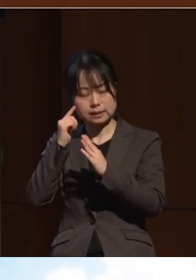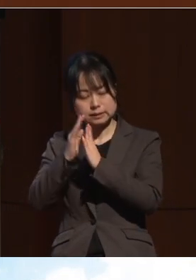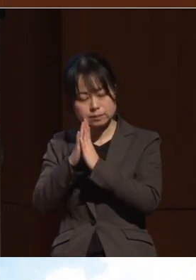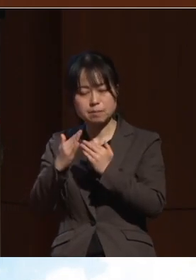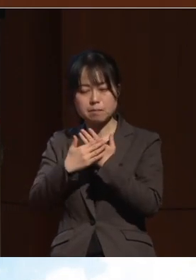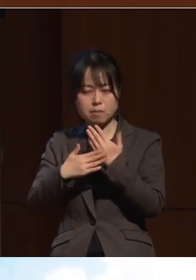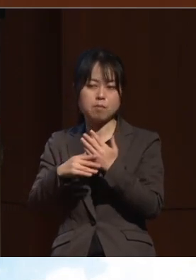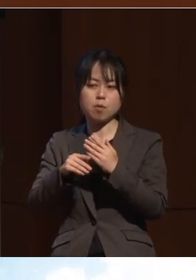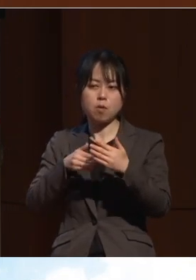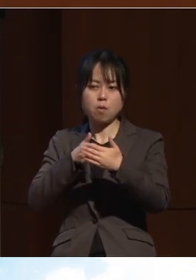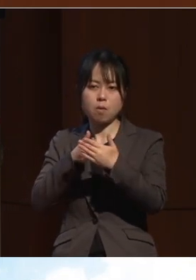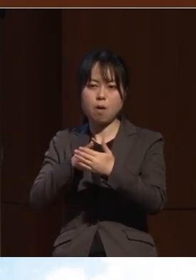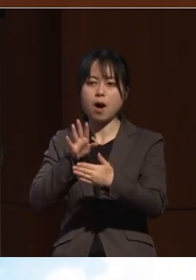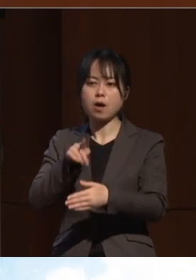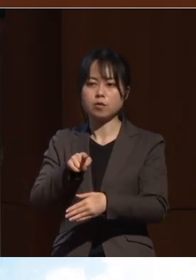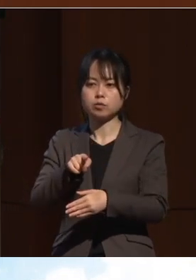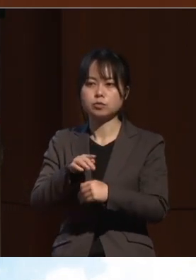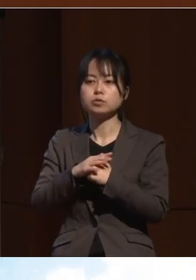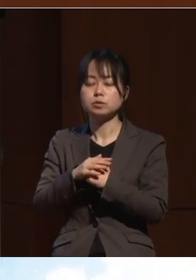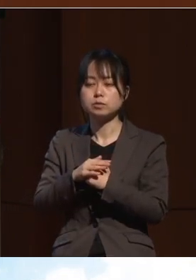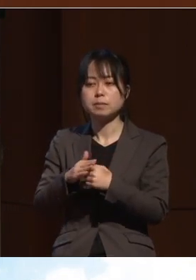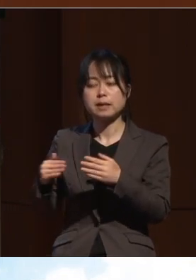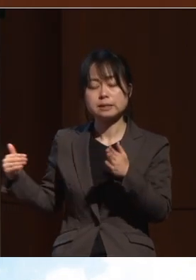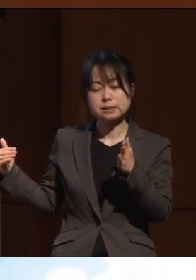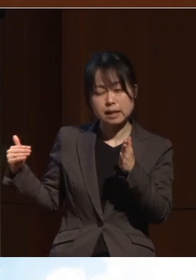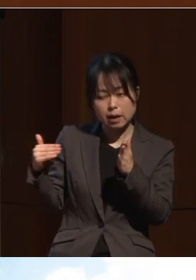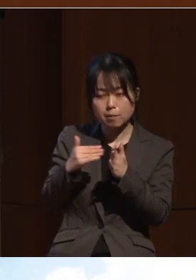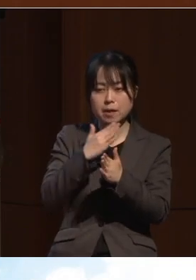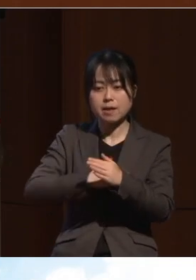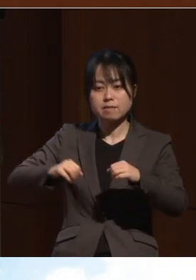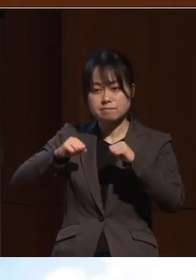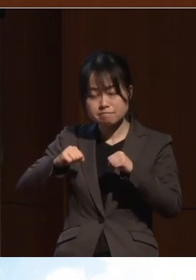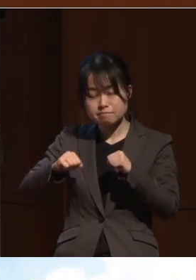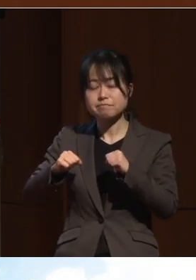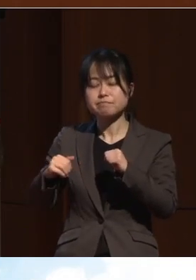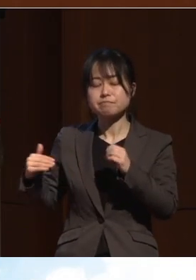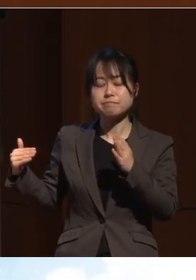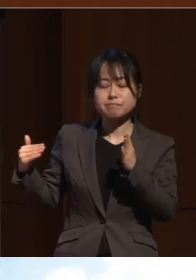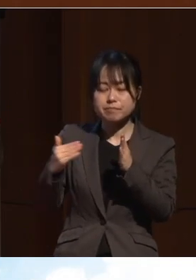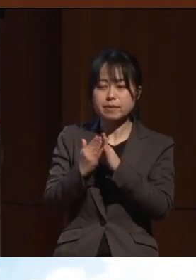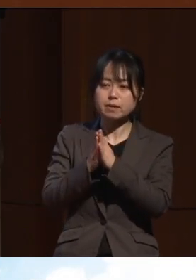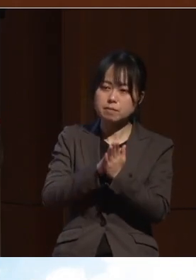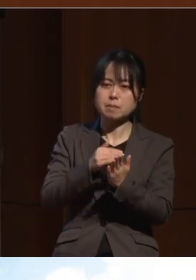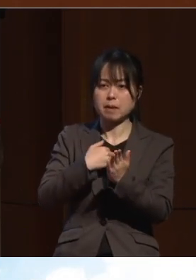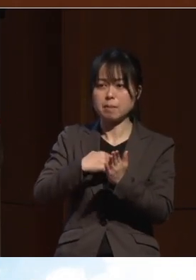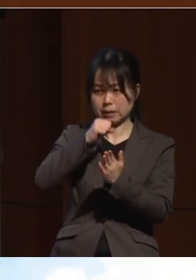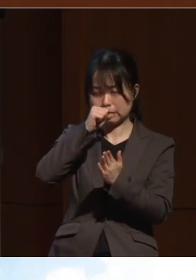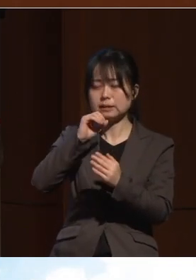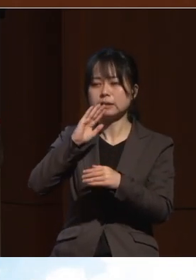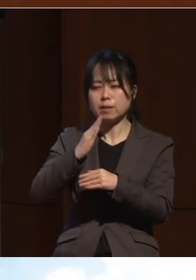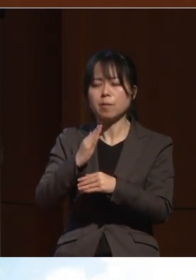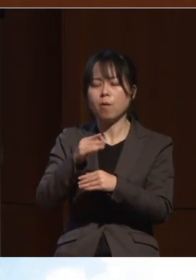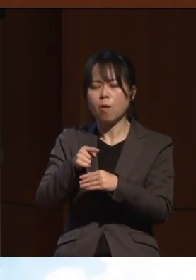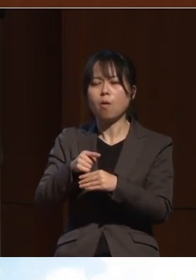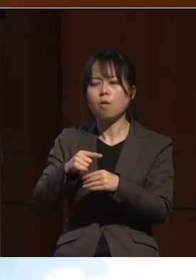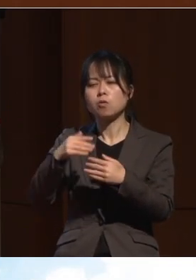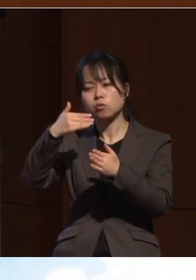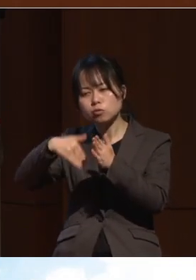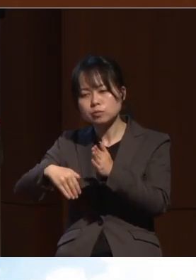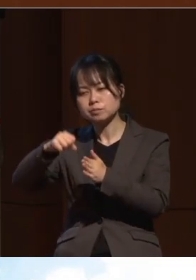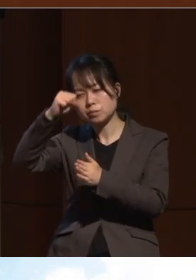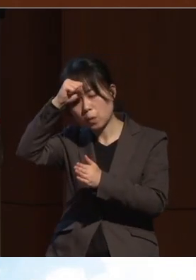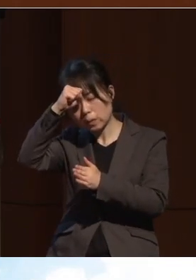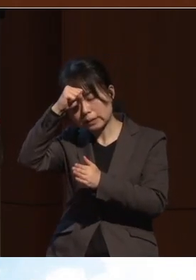it to the very end and have a very different experience to those who rapidly accumulate multiple conditions and can live with those for